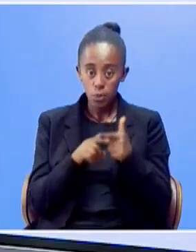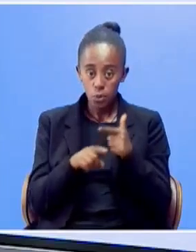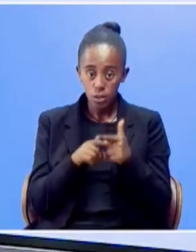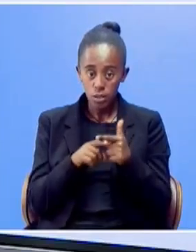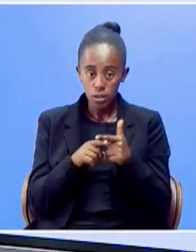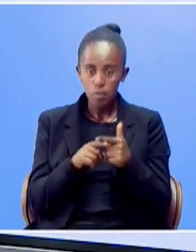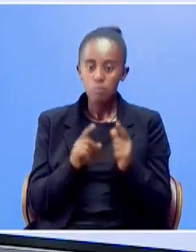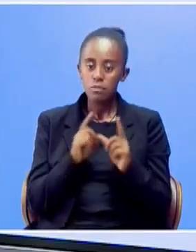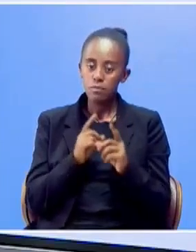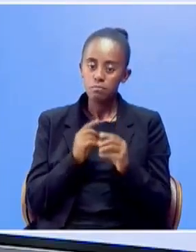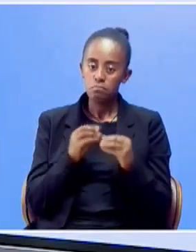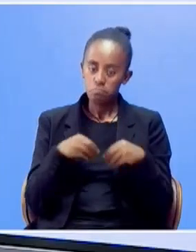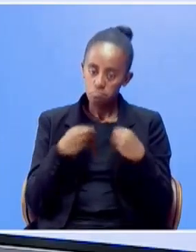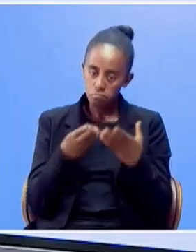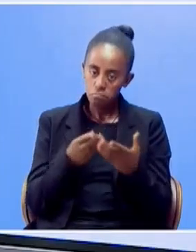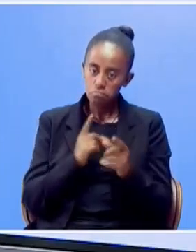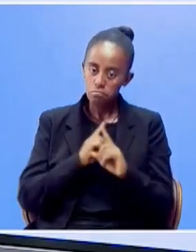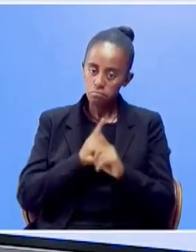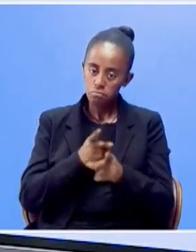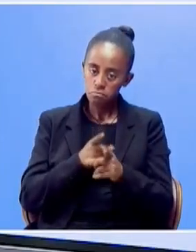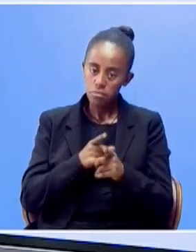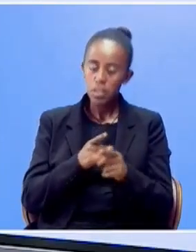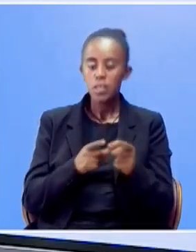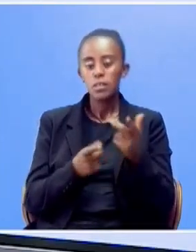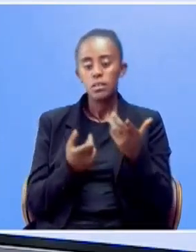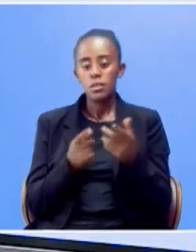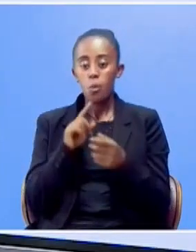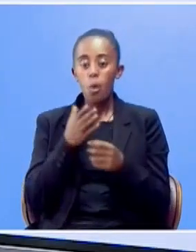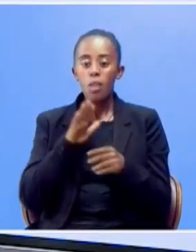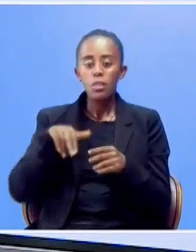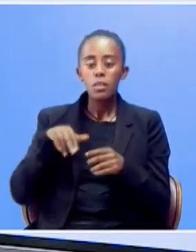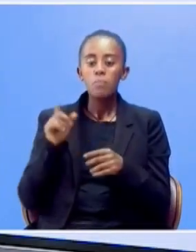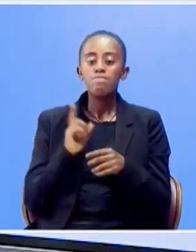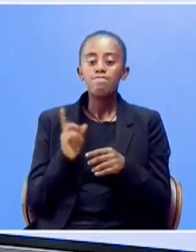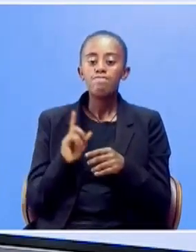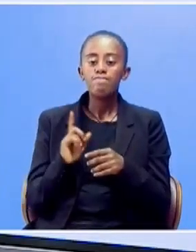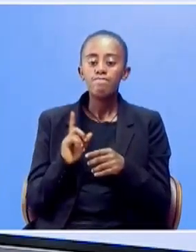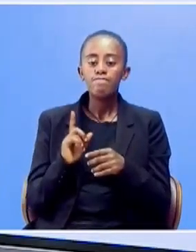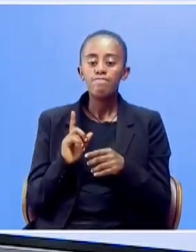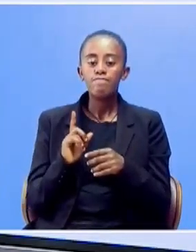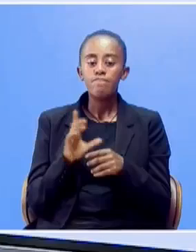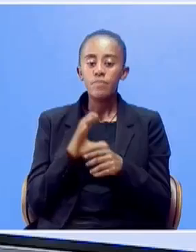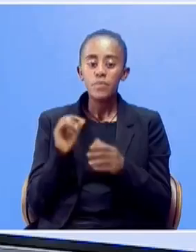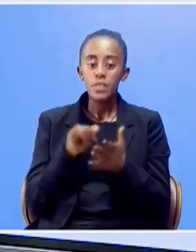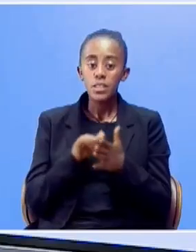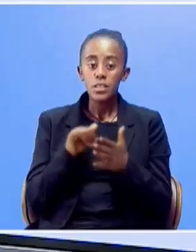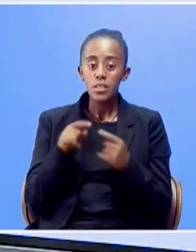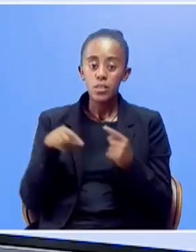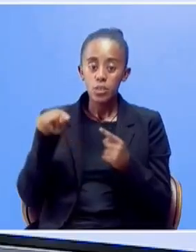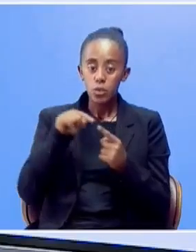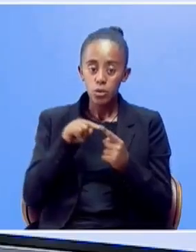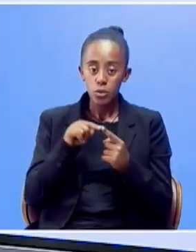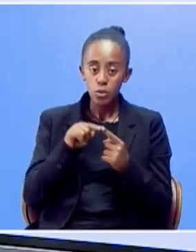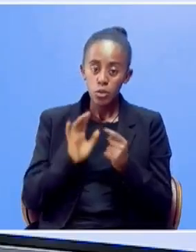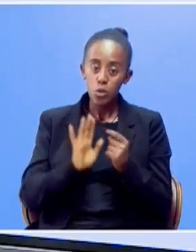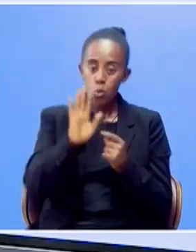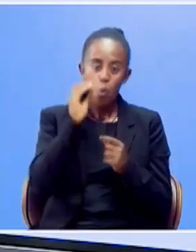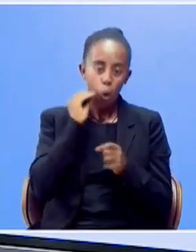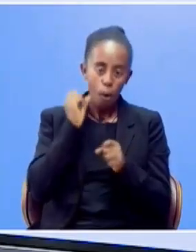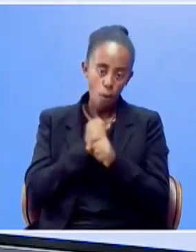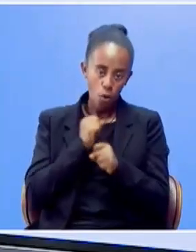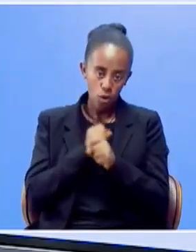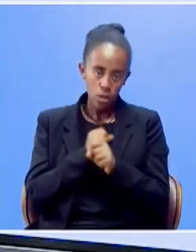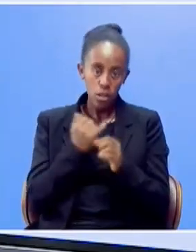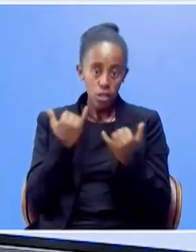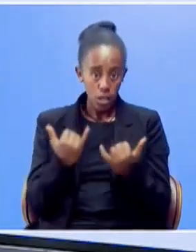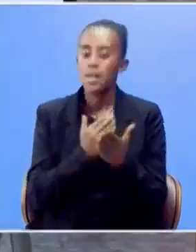one, give opinion. One thing is left, and that is going to be your homework.